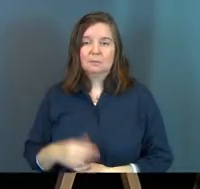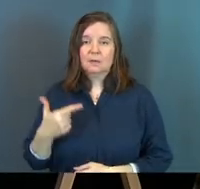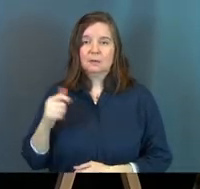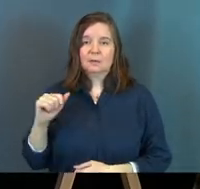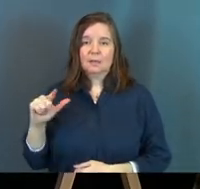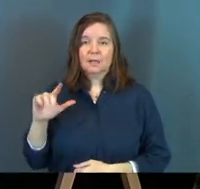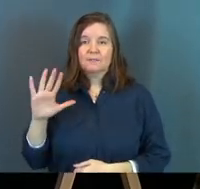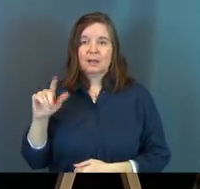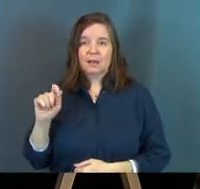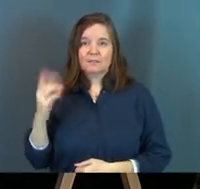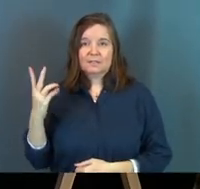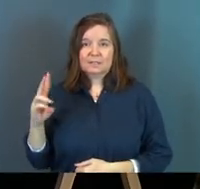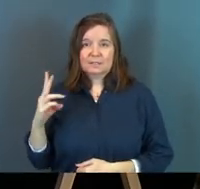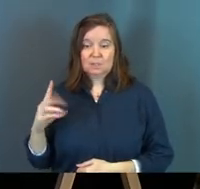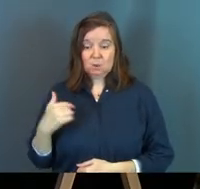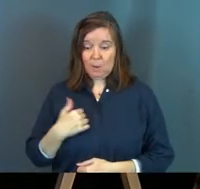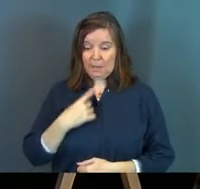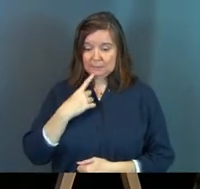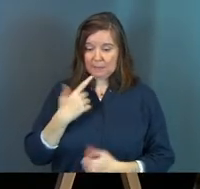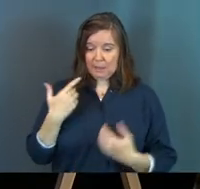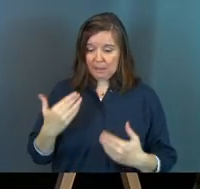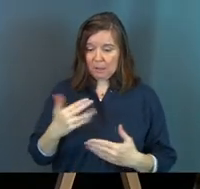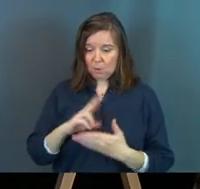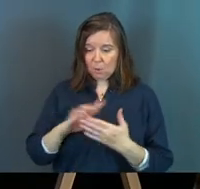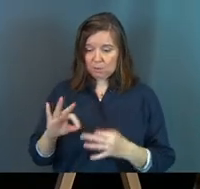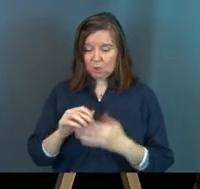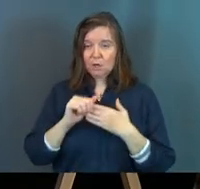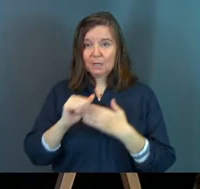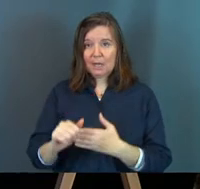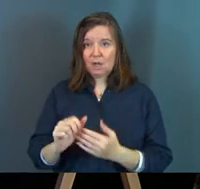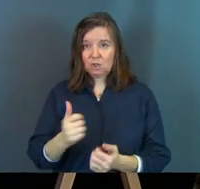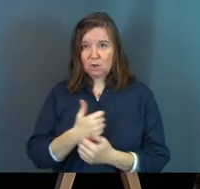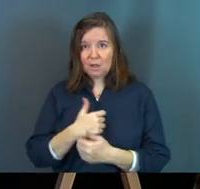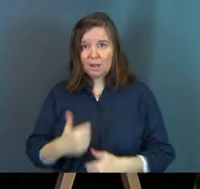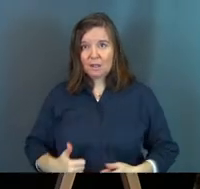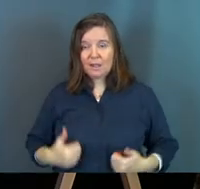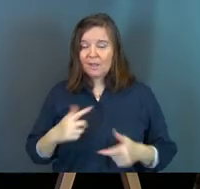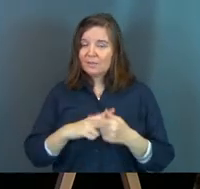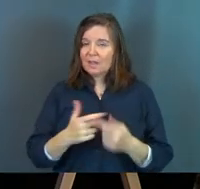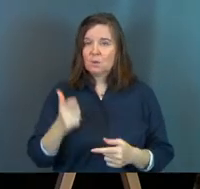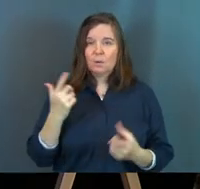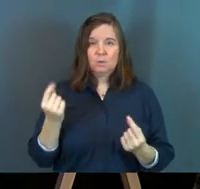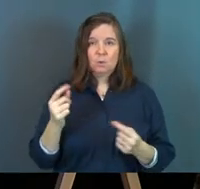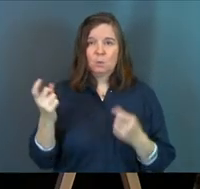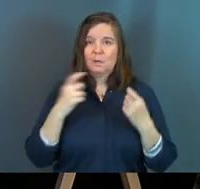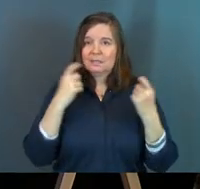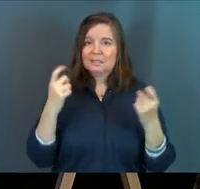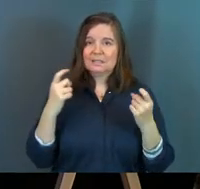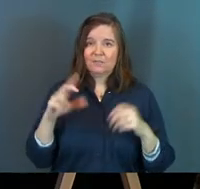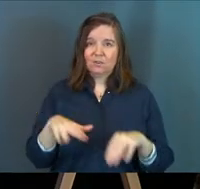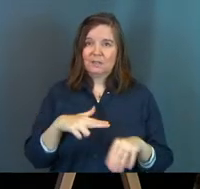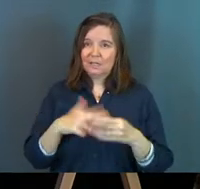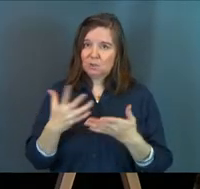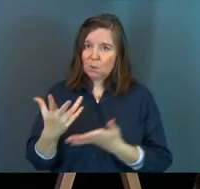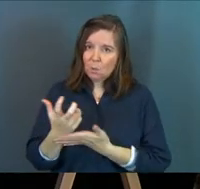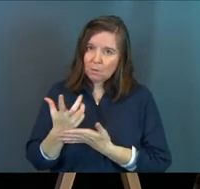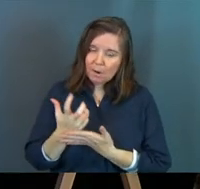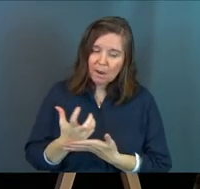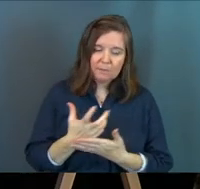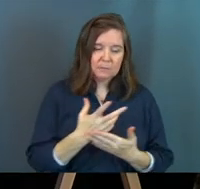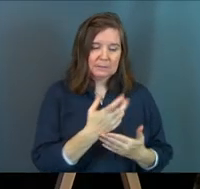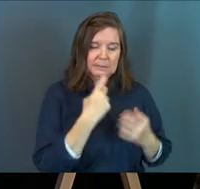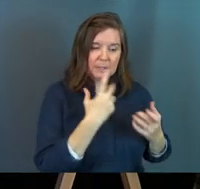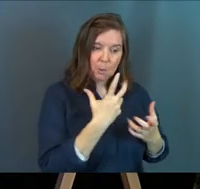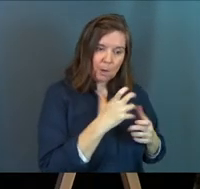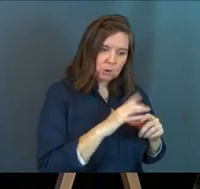Galatians 5:16. "So I say, let the Holy Spirit guide your lives. Then you won't be doing what your sinful nature craves. The sinful nature wants